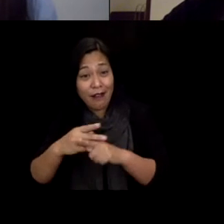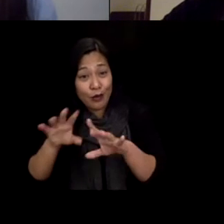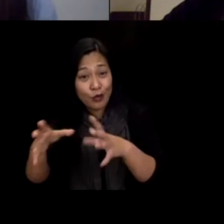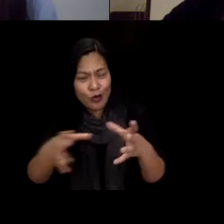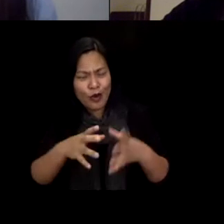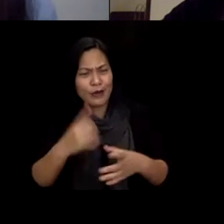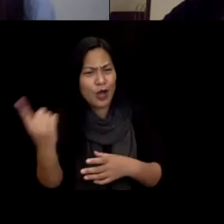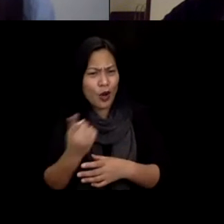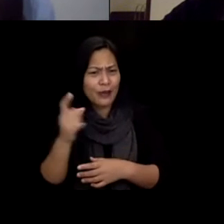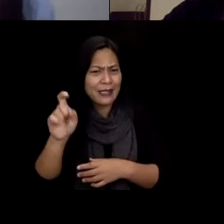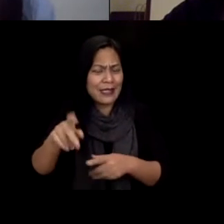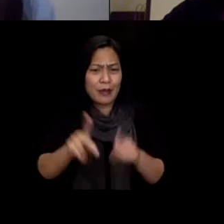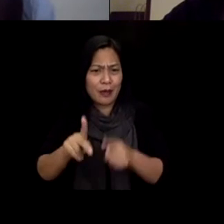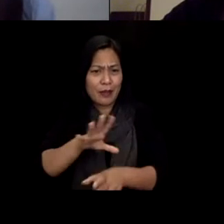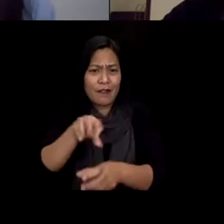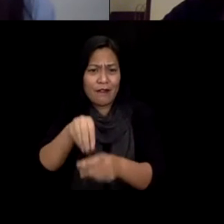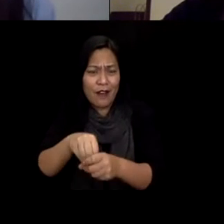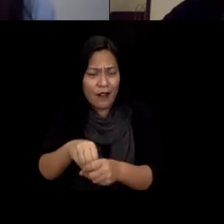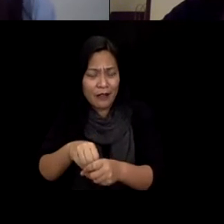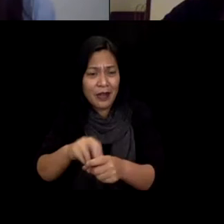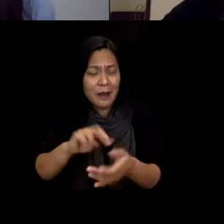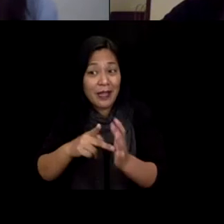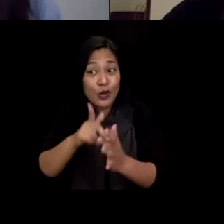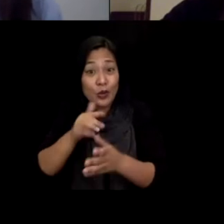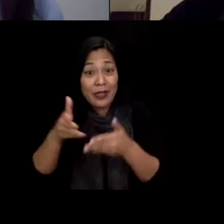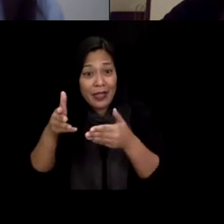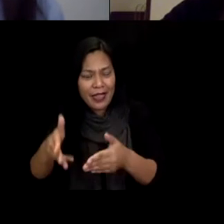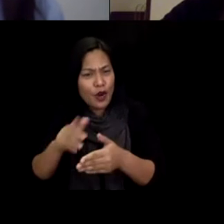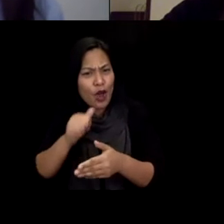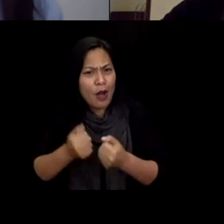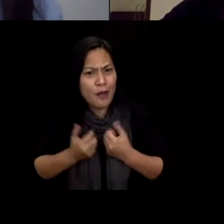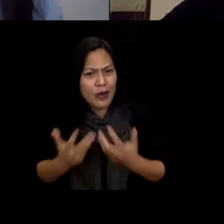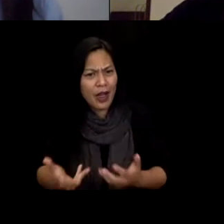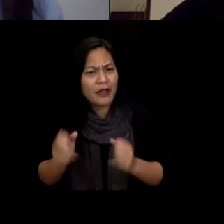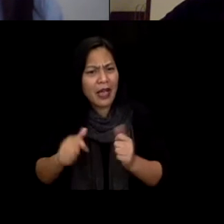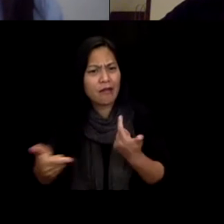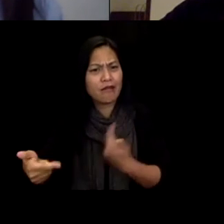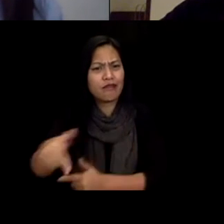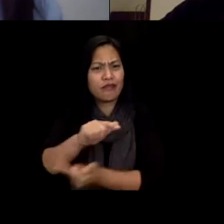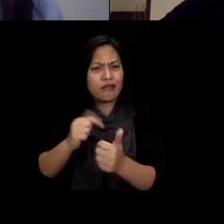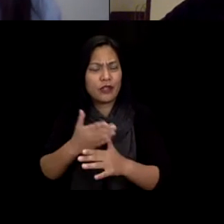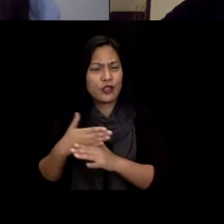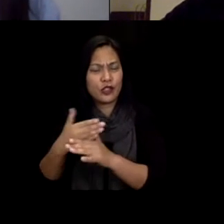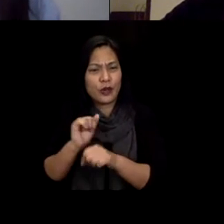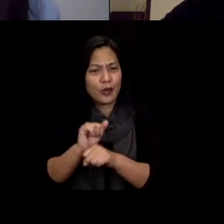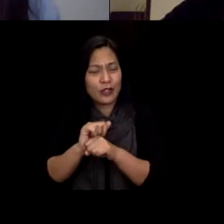avoid burnout. So I would really encourage you to connect with anybody you know and just jump into